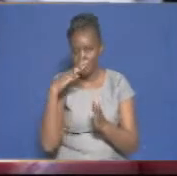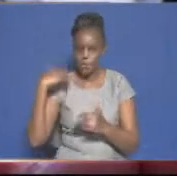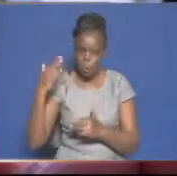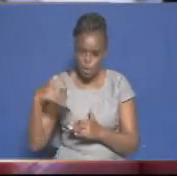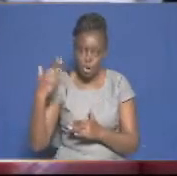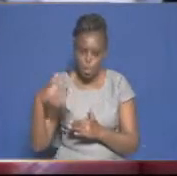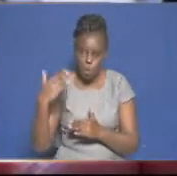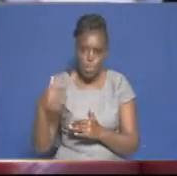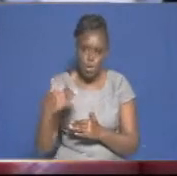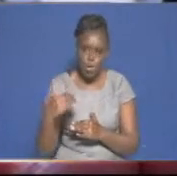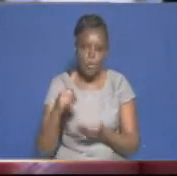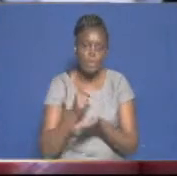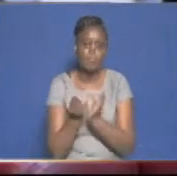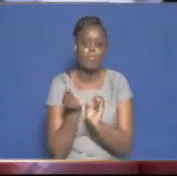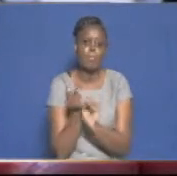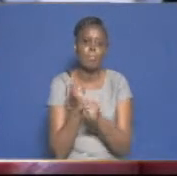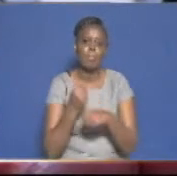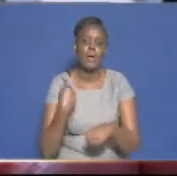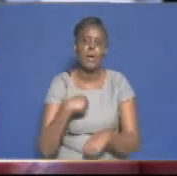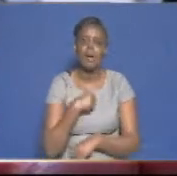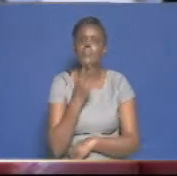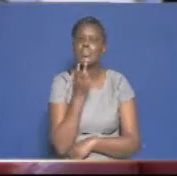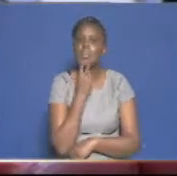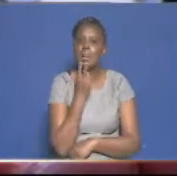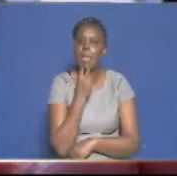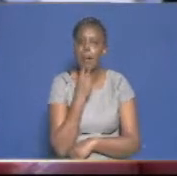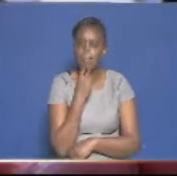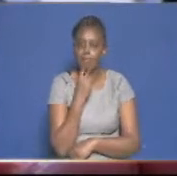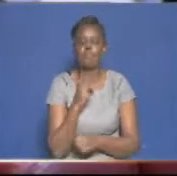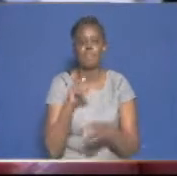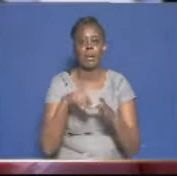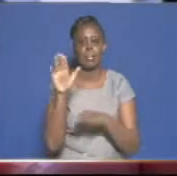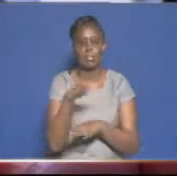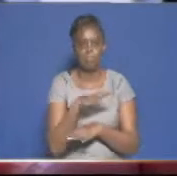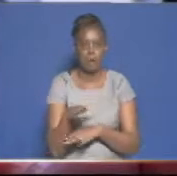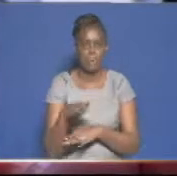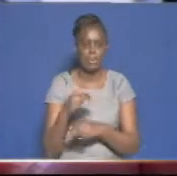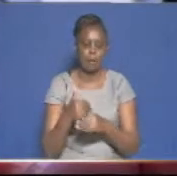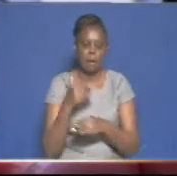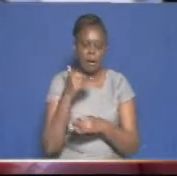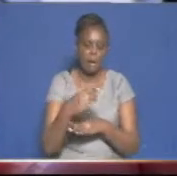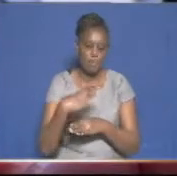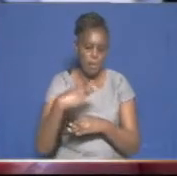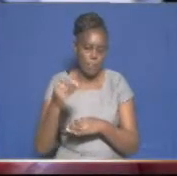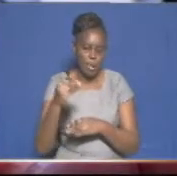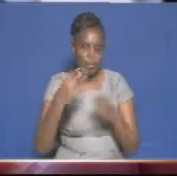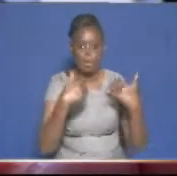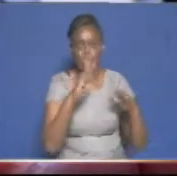would make all of us laugh in the members' lounge. After he left Parliament, I've